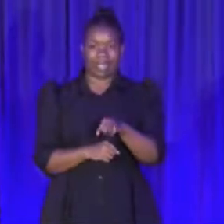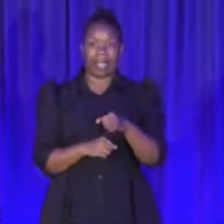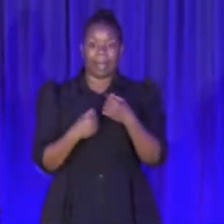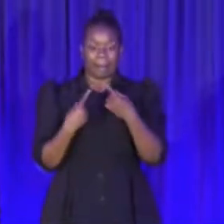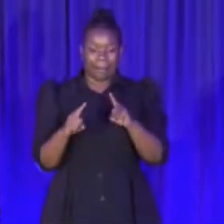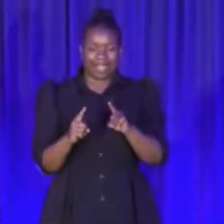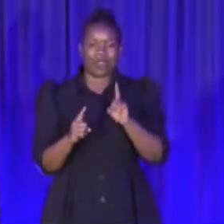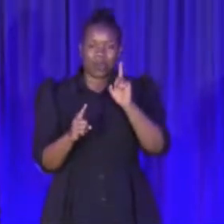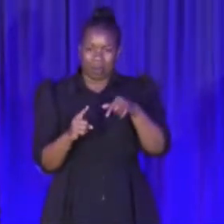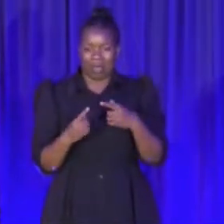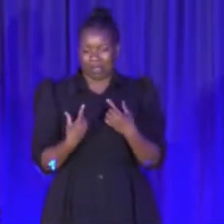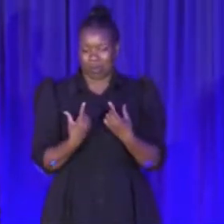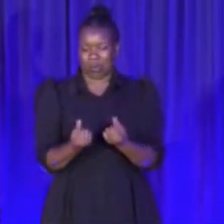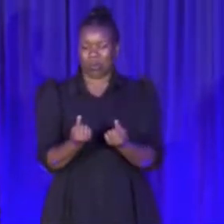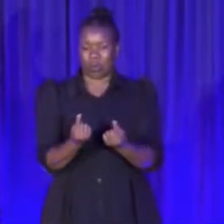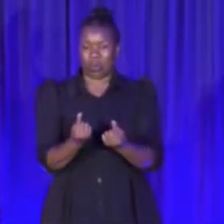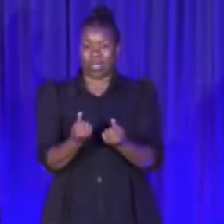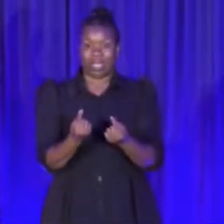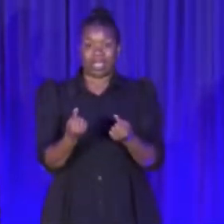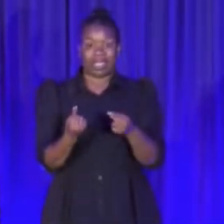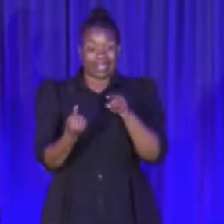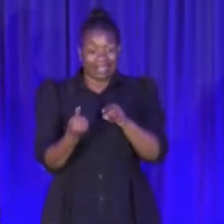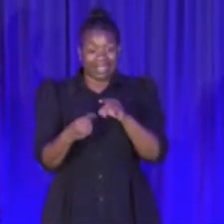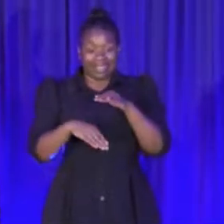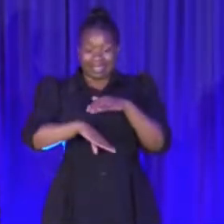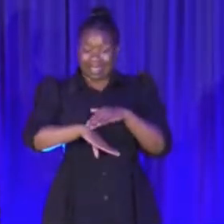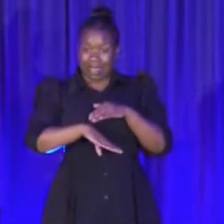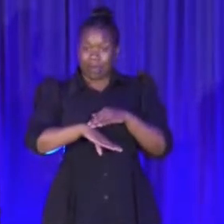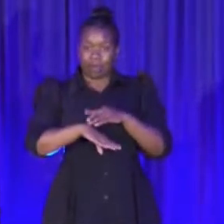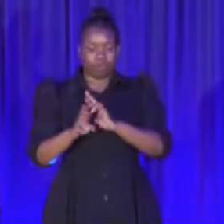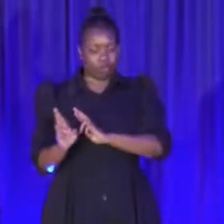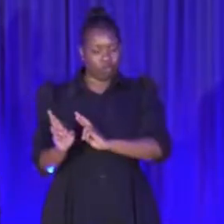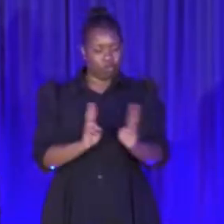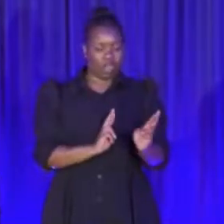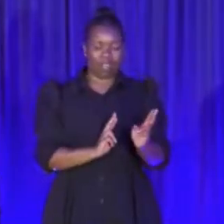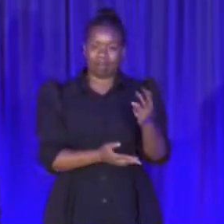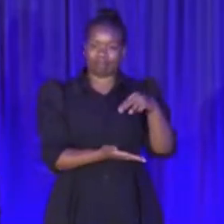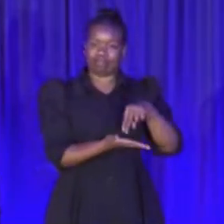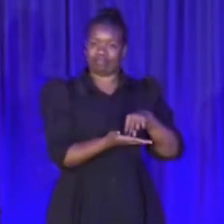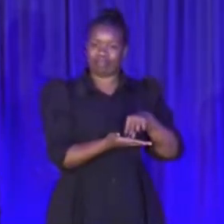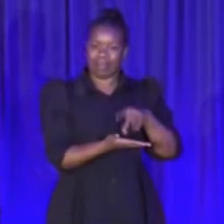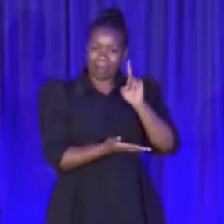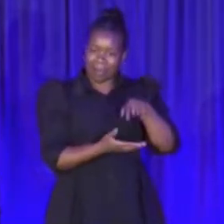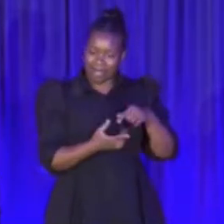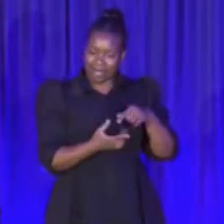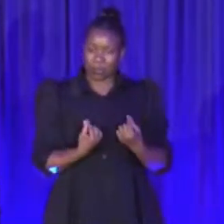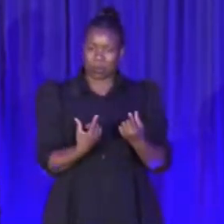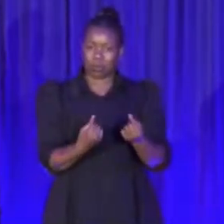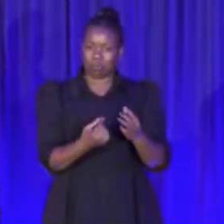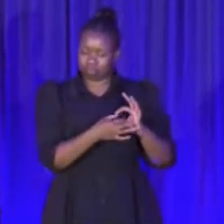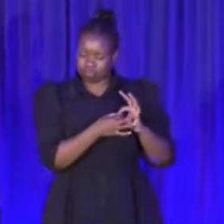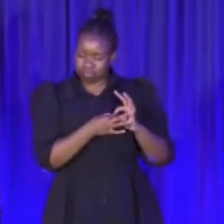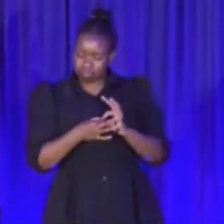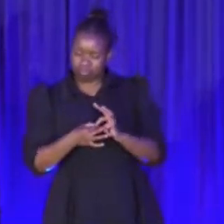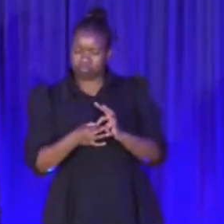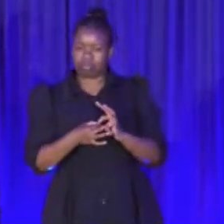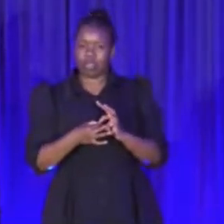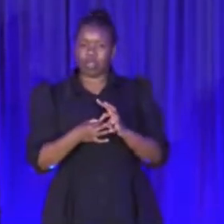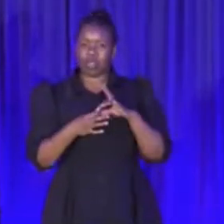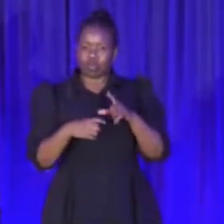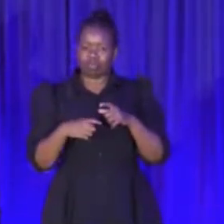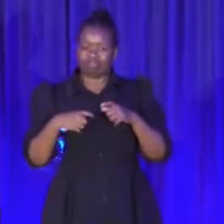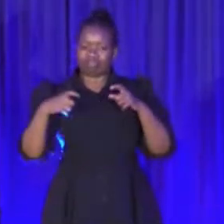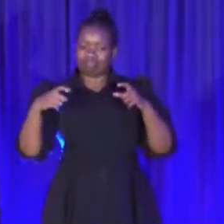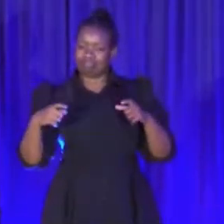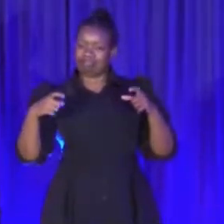it. And at a time such as this, we stand ready to do it. We are committed to strengthening